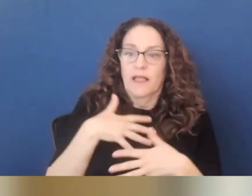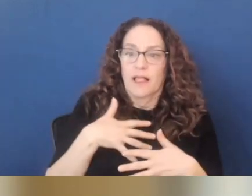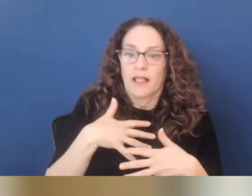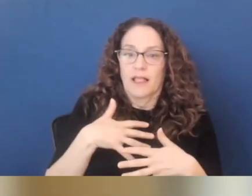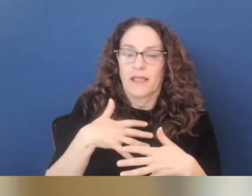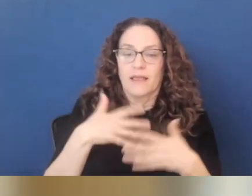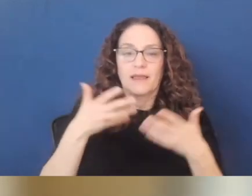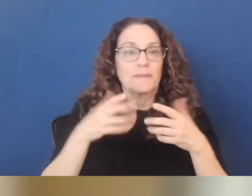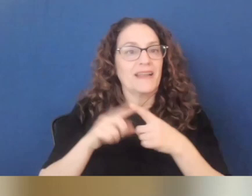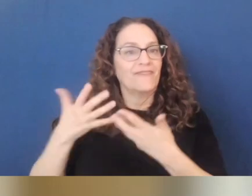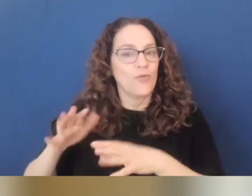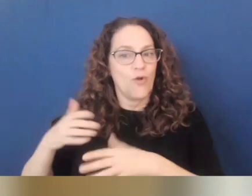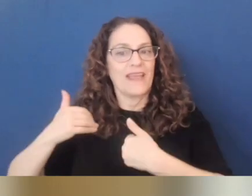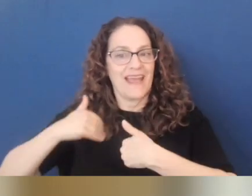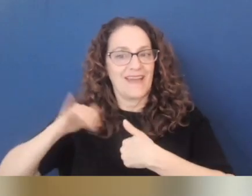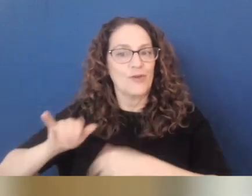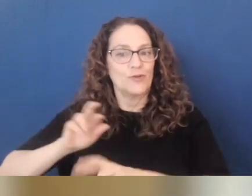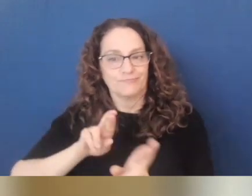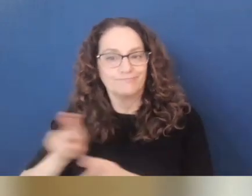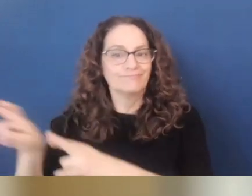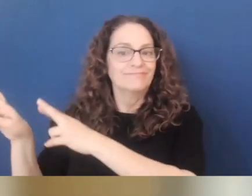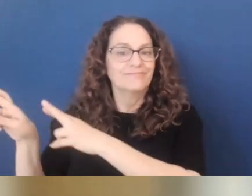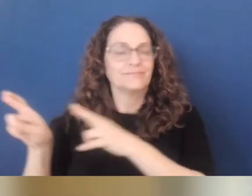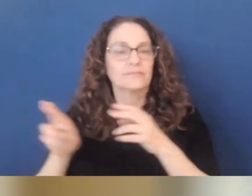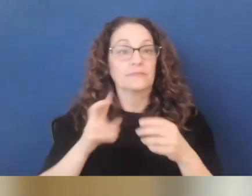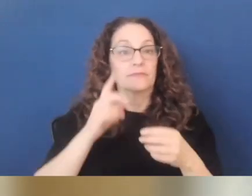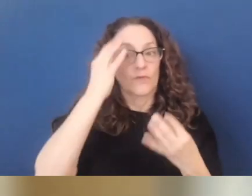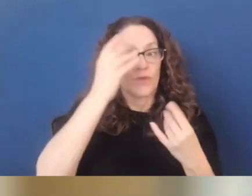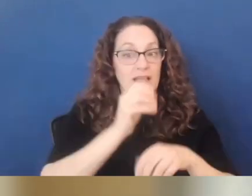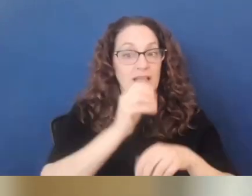stuck, then reflecting on the danger creates